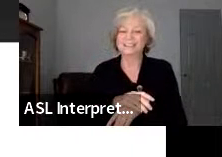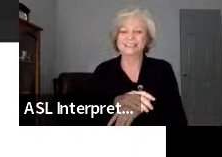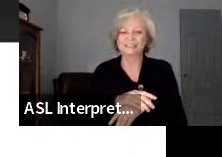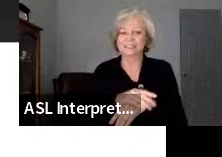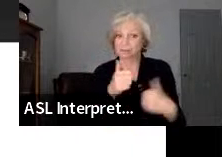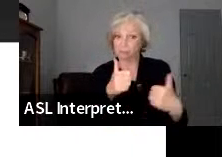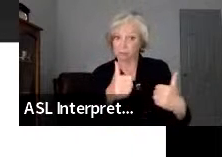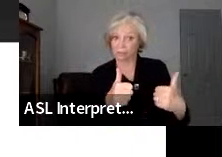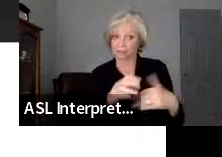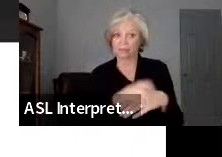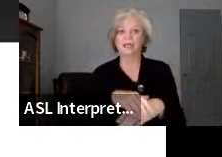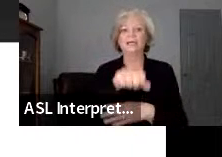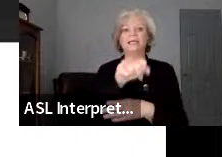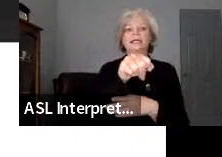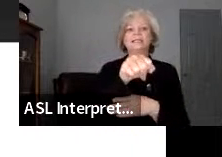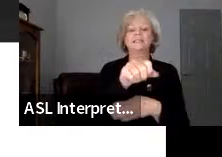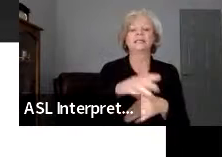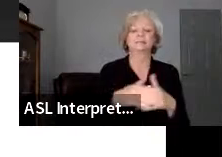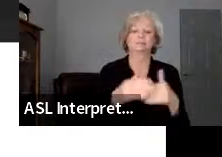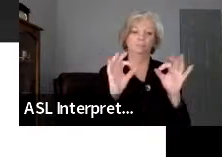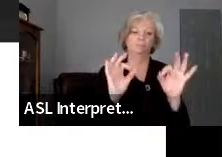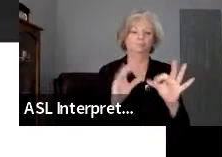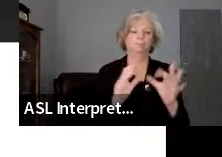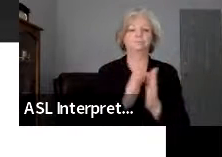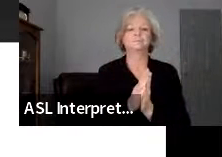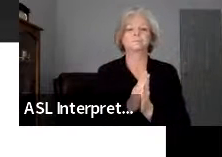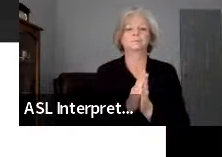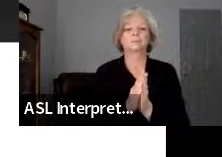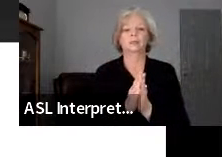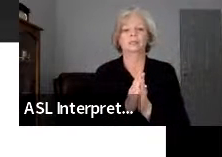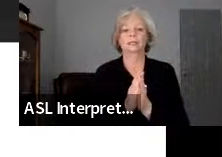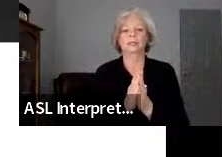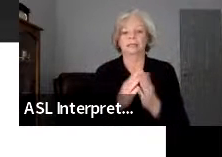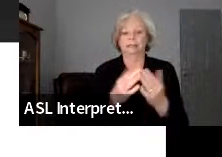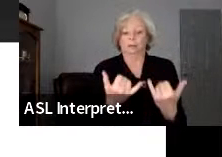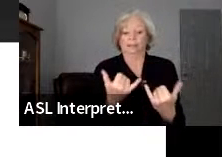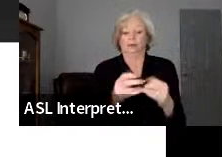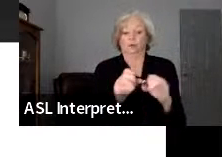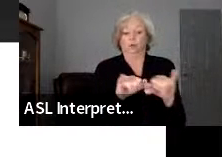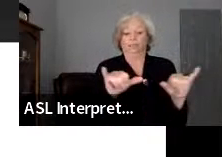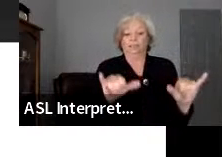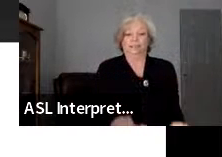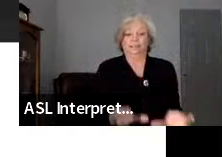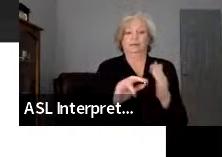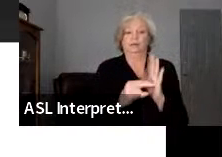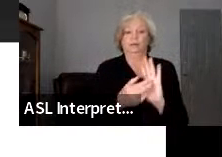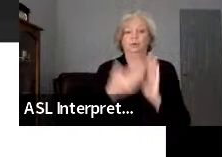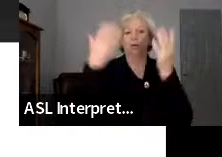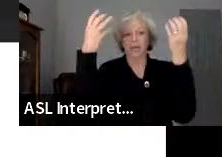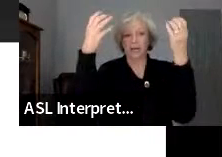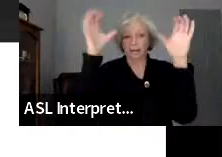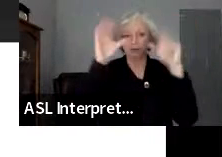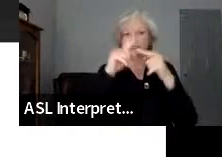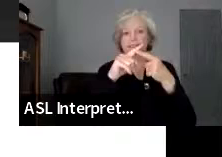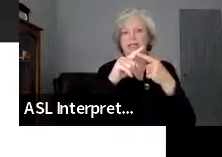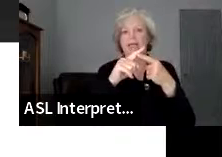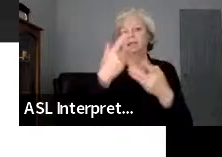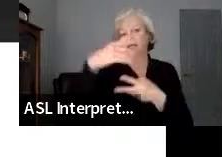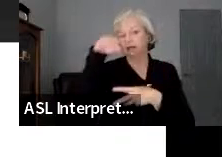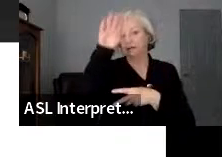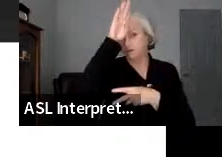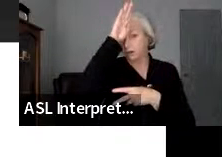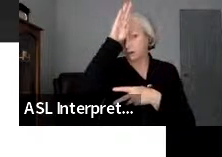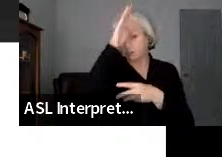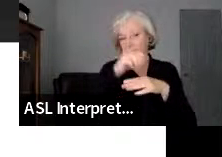good? Yes, thank you. Okay. So the current system would have the ambulance and fire department dispatched potentially, at least